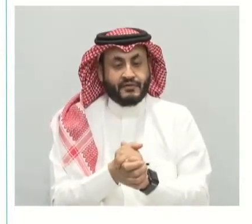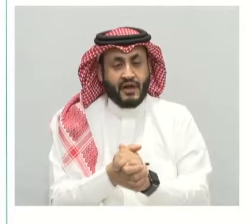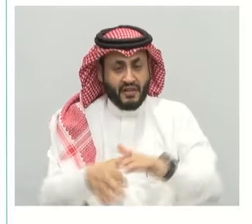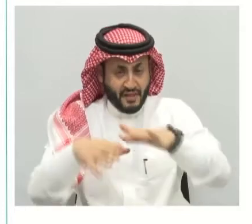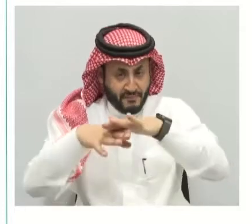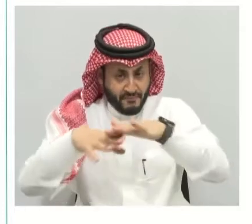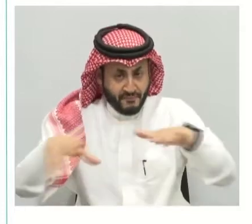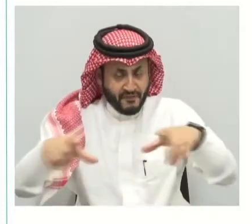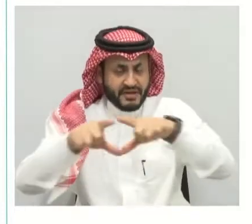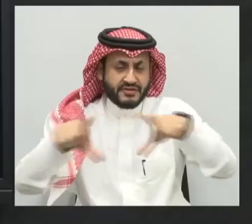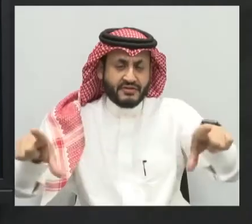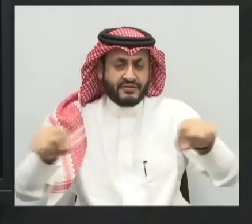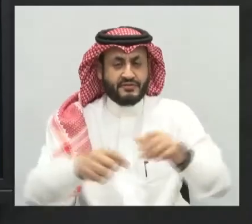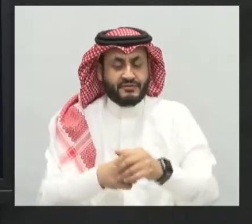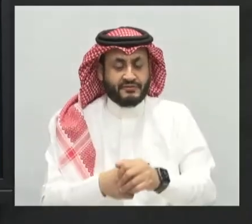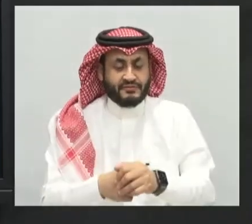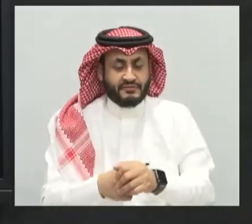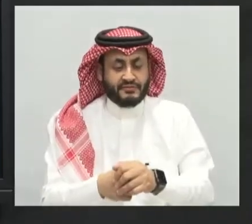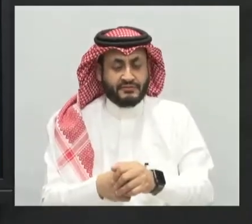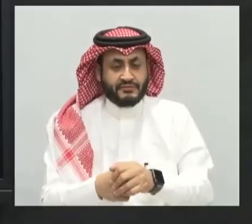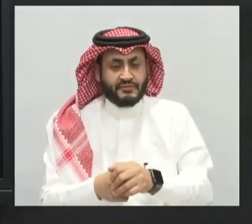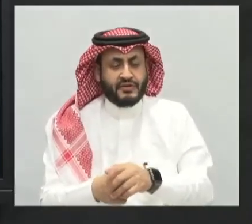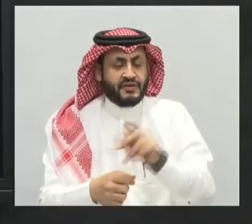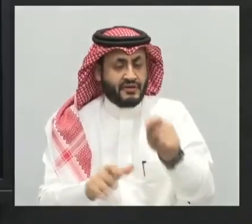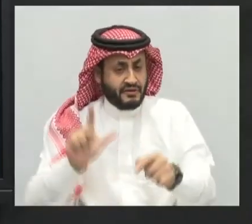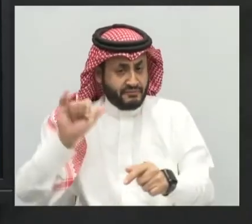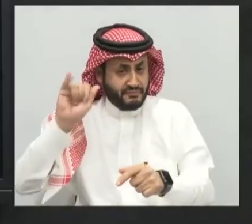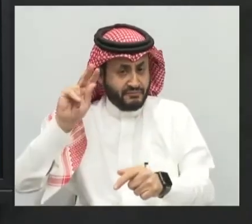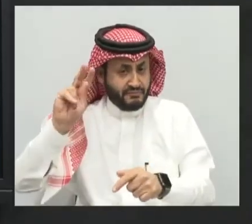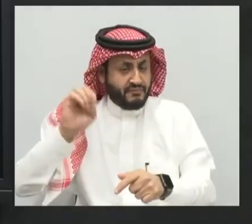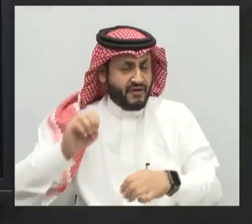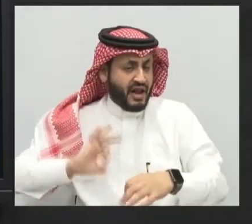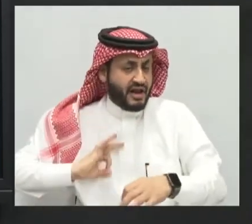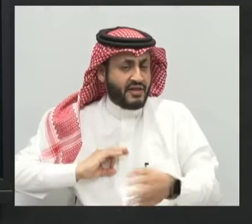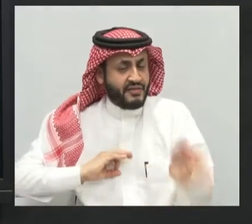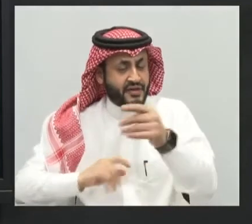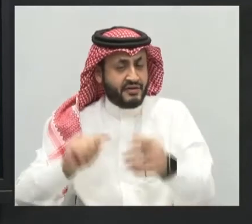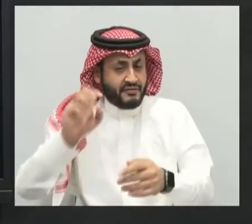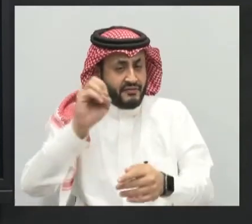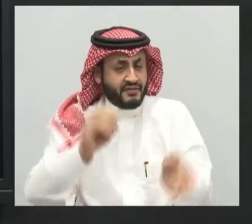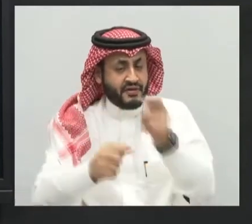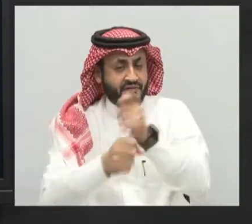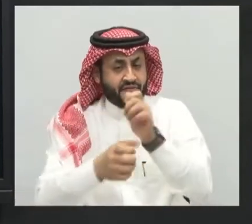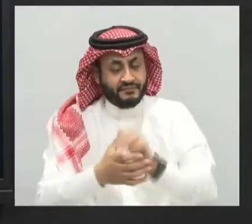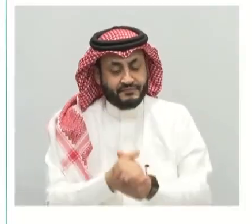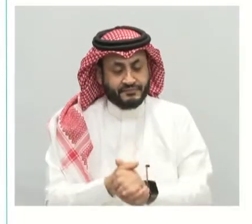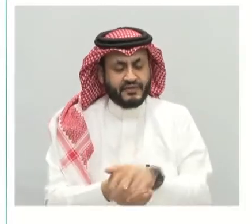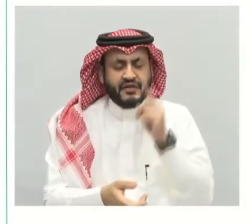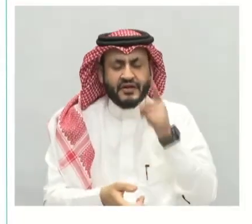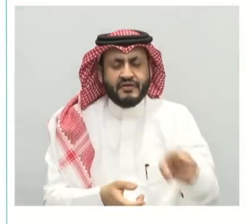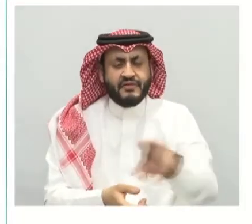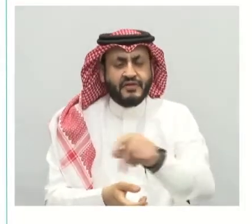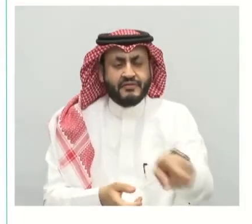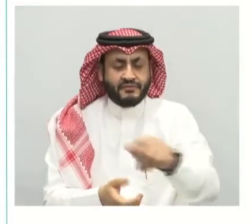affirmative sentence, we can use like plus infinitive. We could have sentences similar to this.